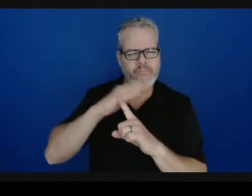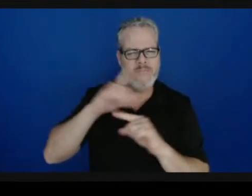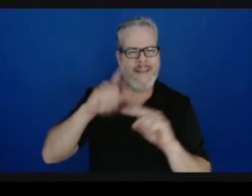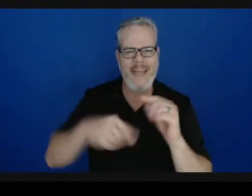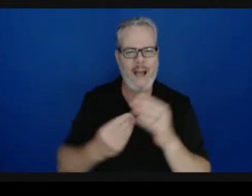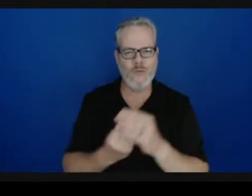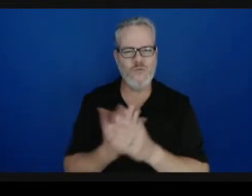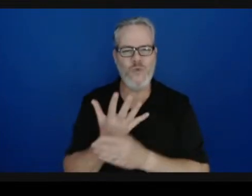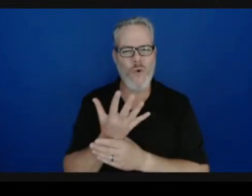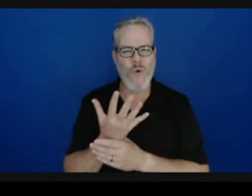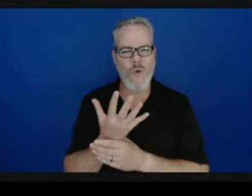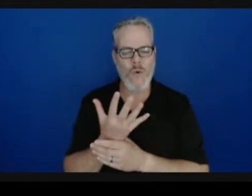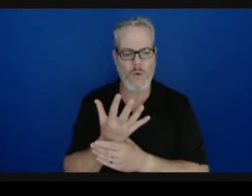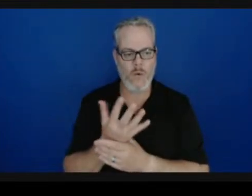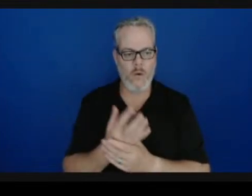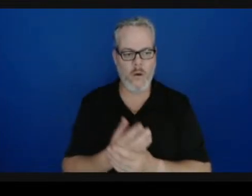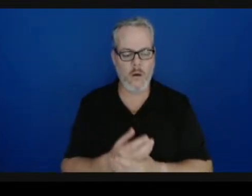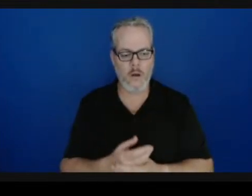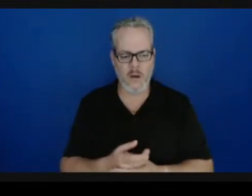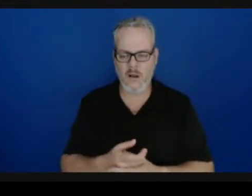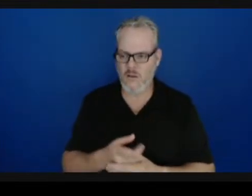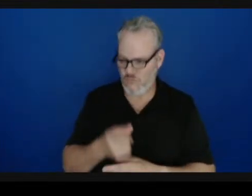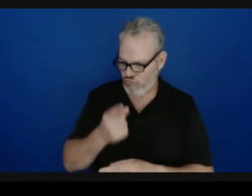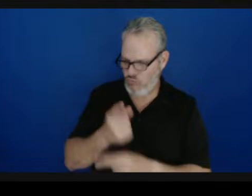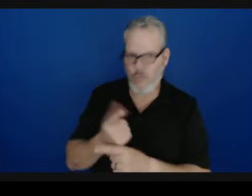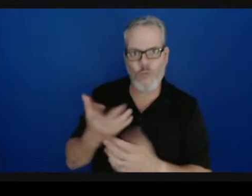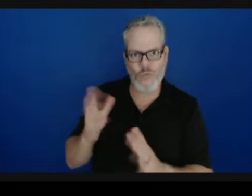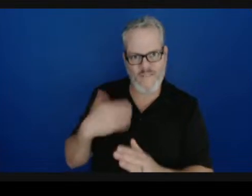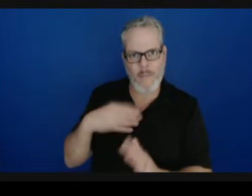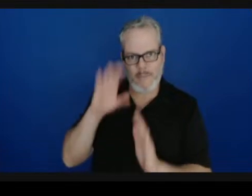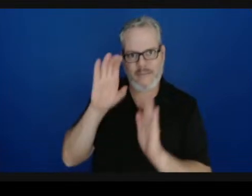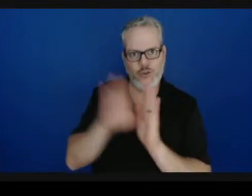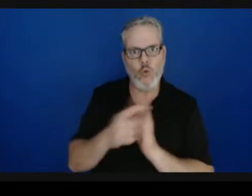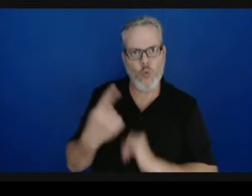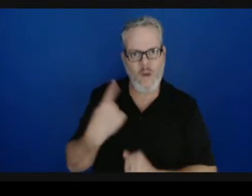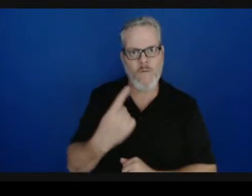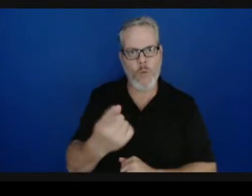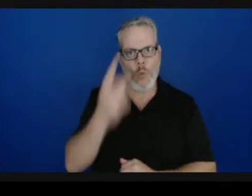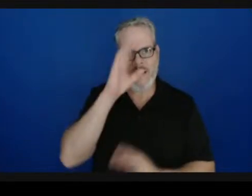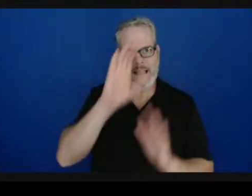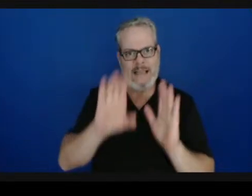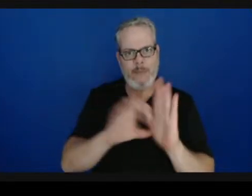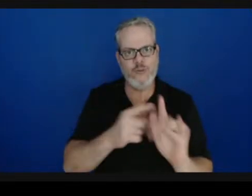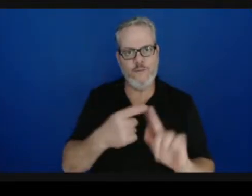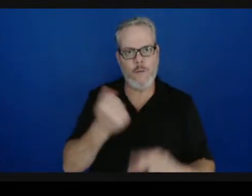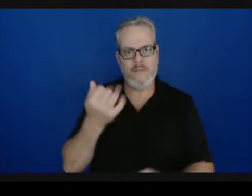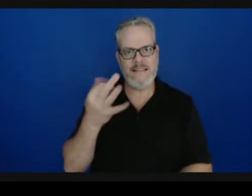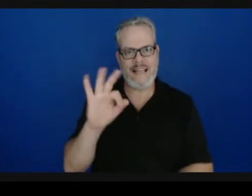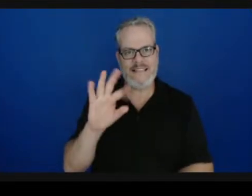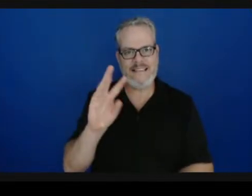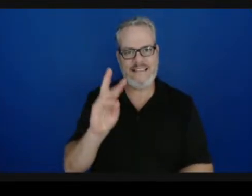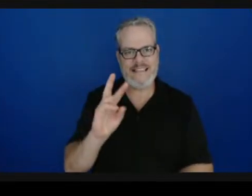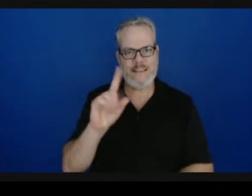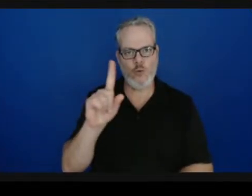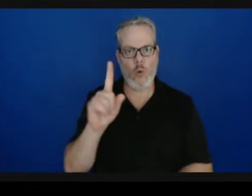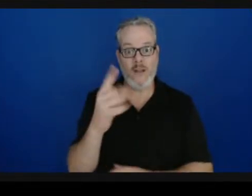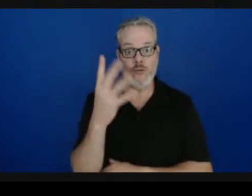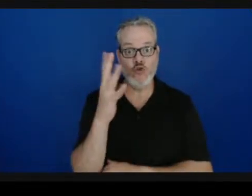month, the full sequence. We actually have an image. So we have an image from 1961 of trees in this